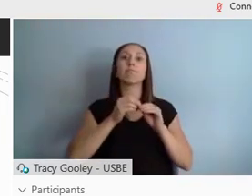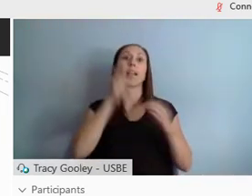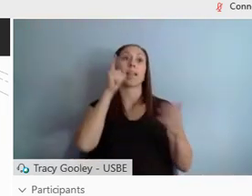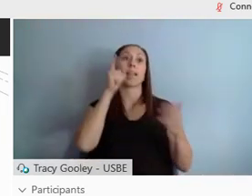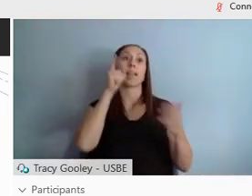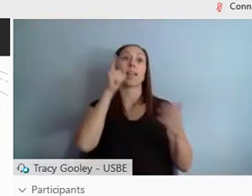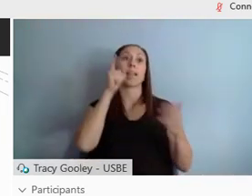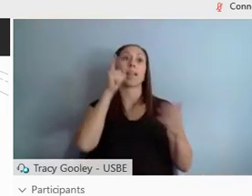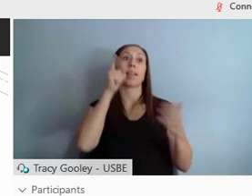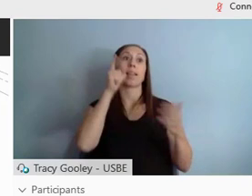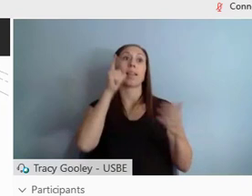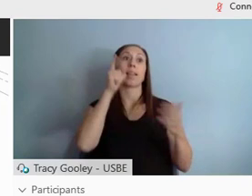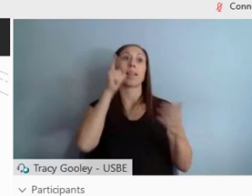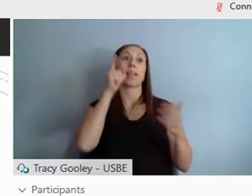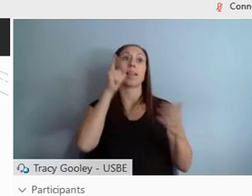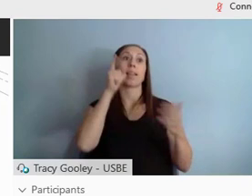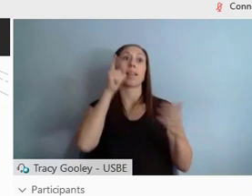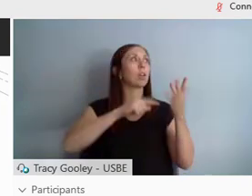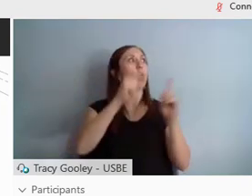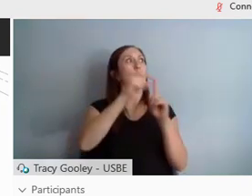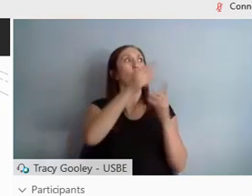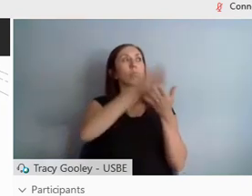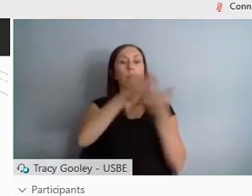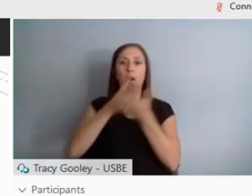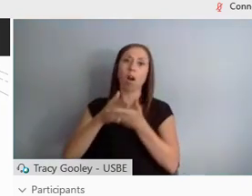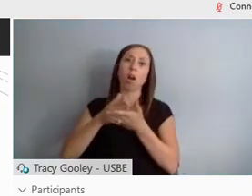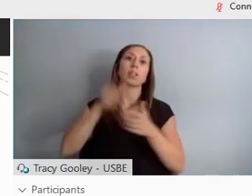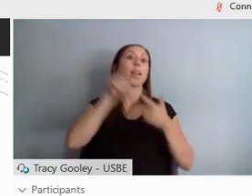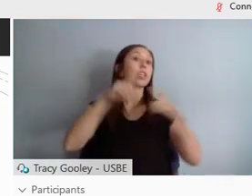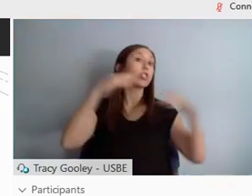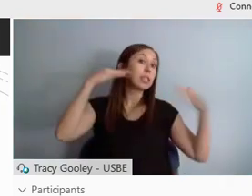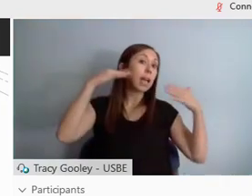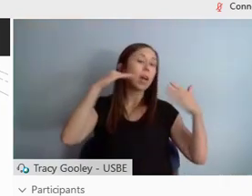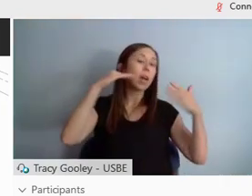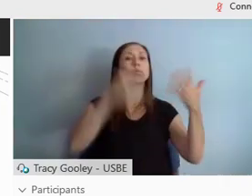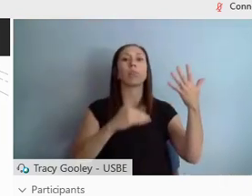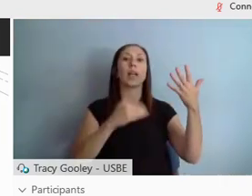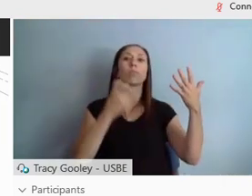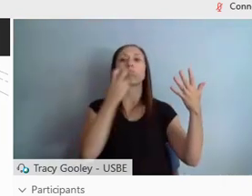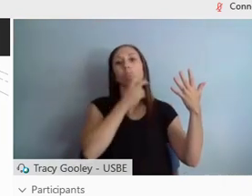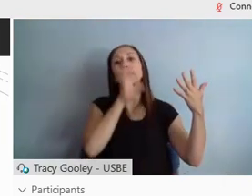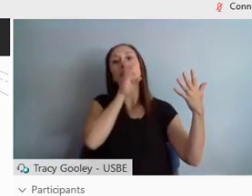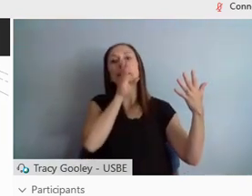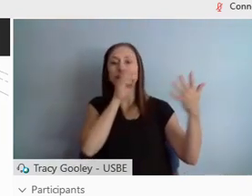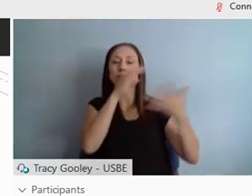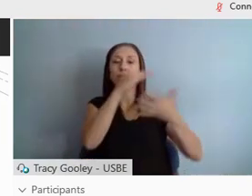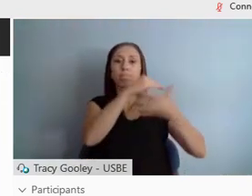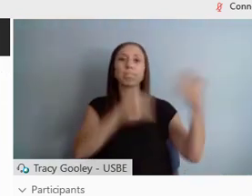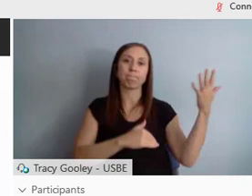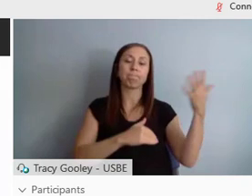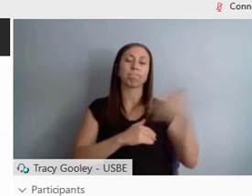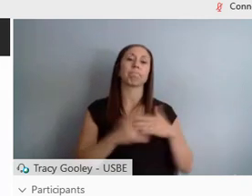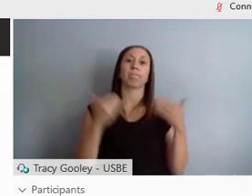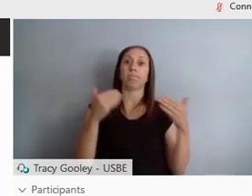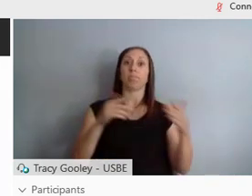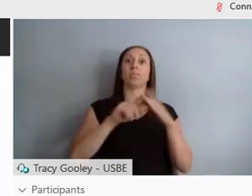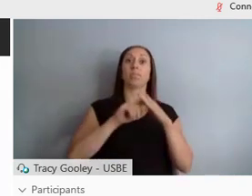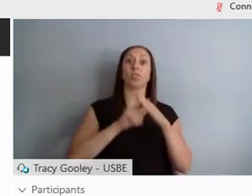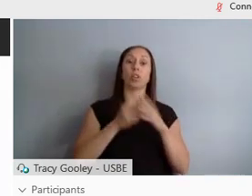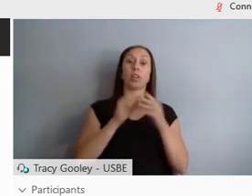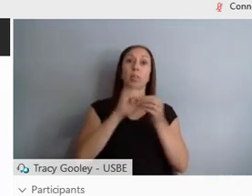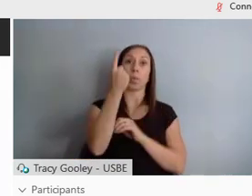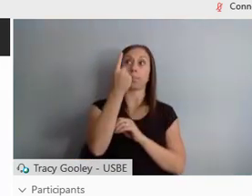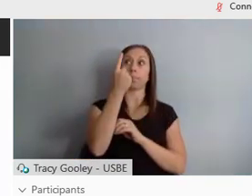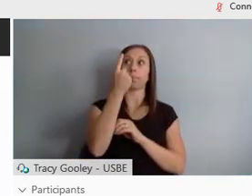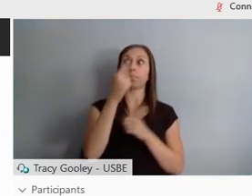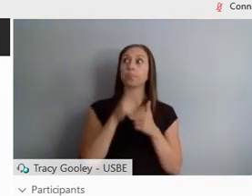recognition, handwriting, word parts, letter sounds, and oral language. So we'll go ahead and get started with question